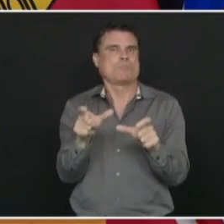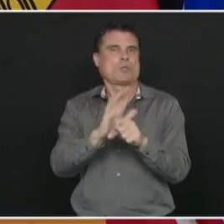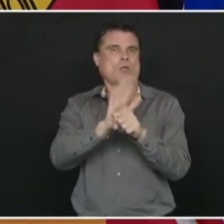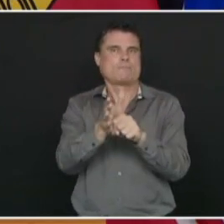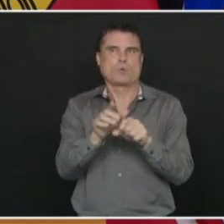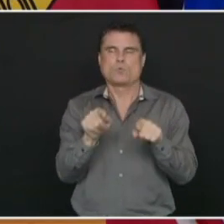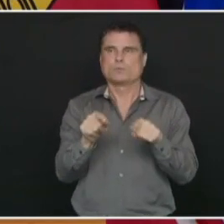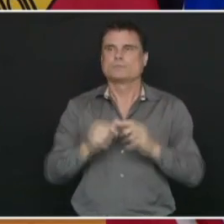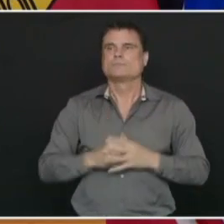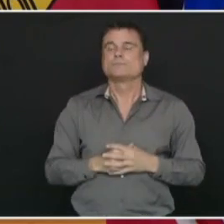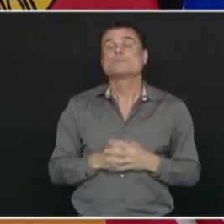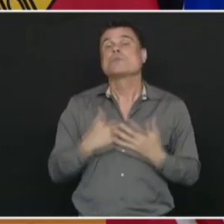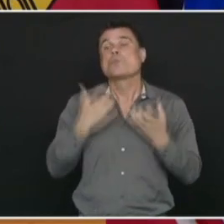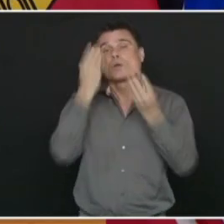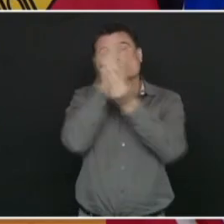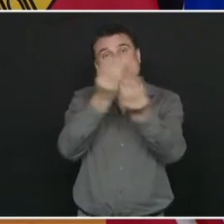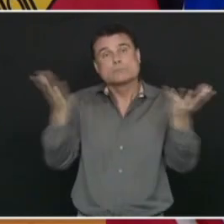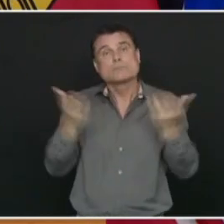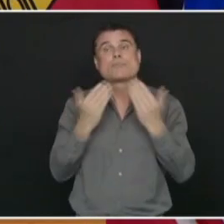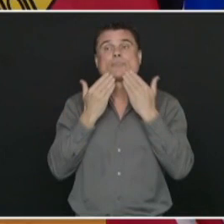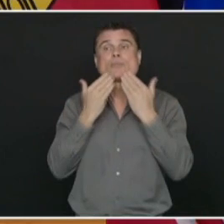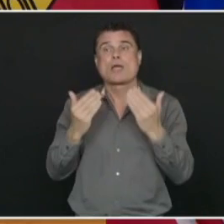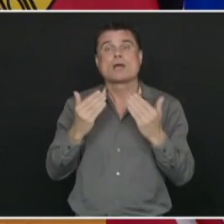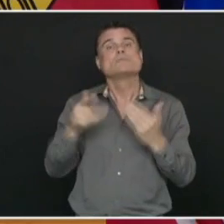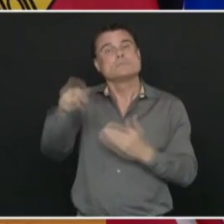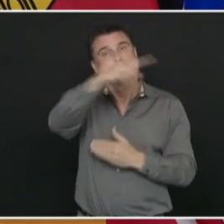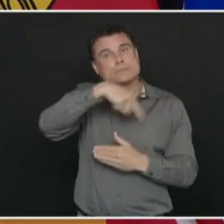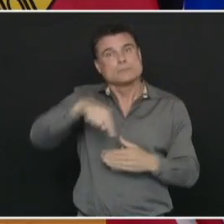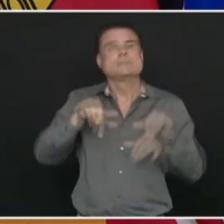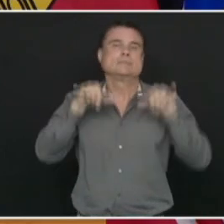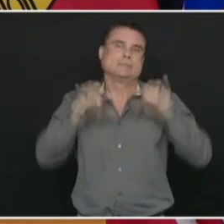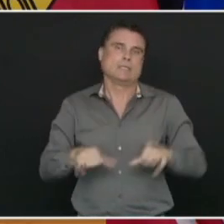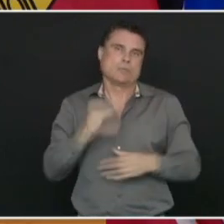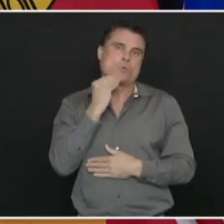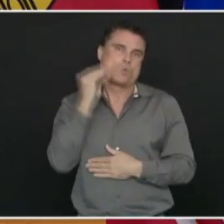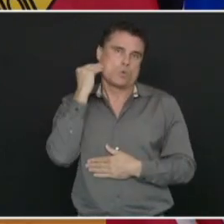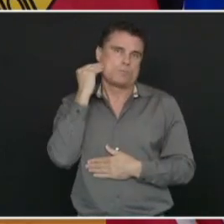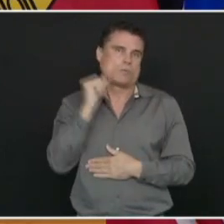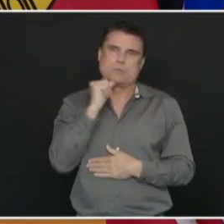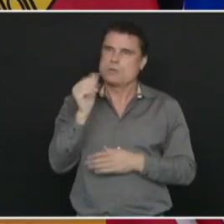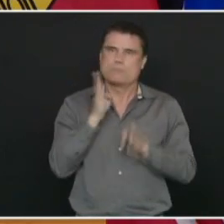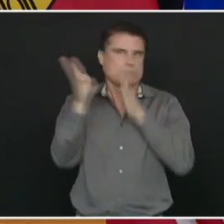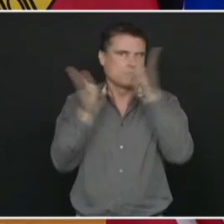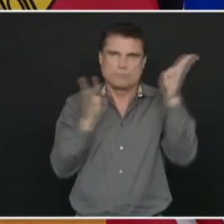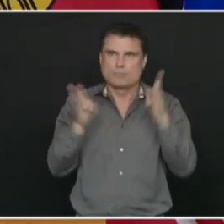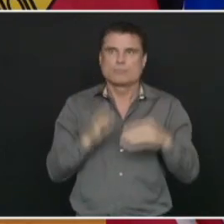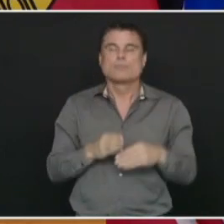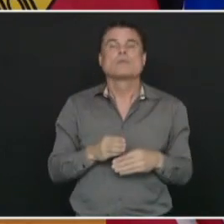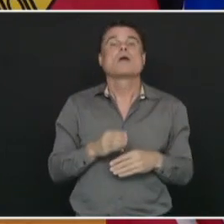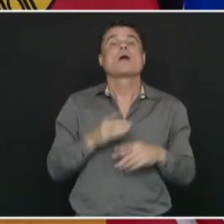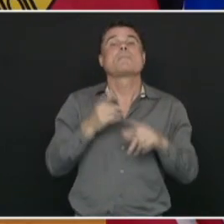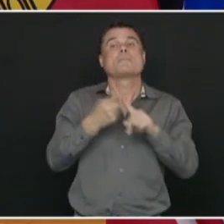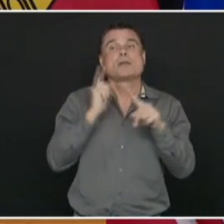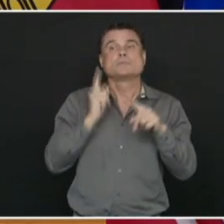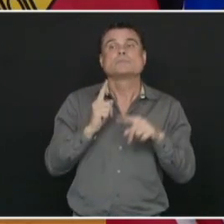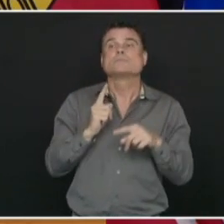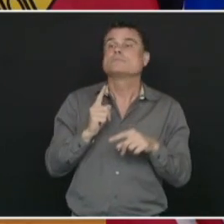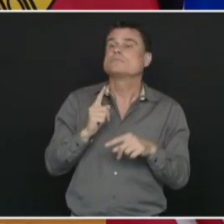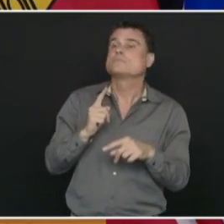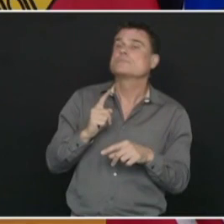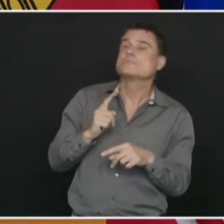to make sure we're protecting our communities and our families here in BC. So this is a long weekend. It's a